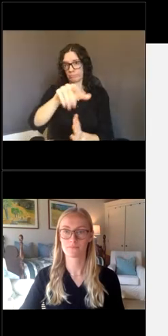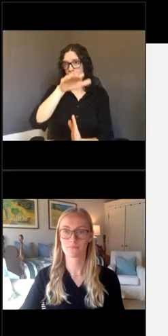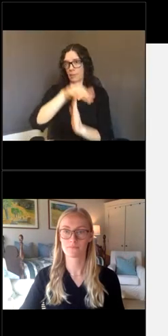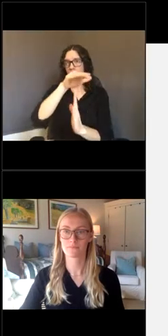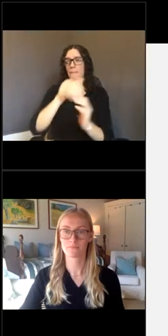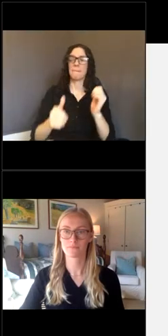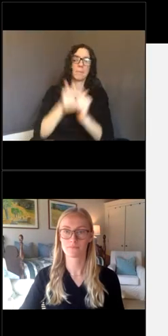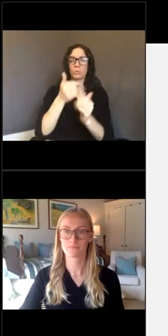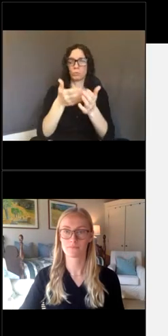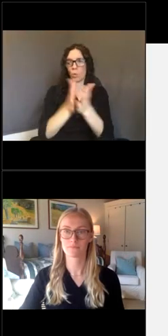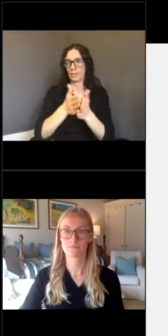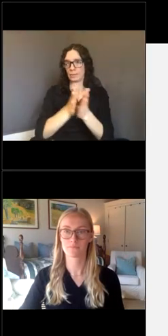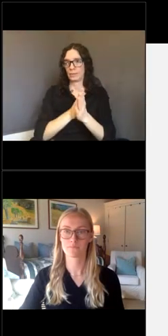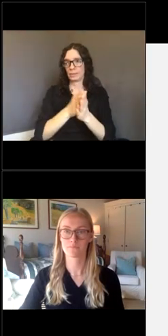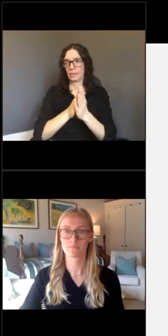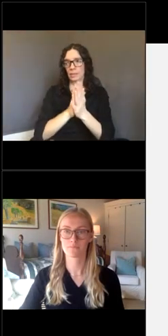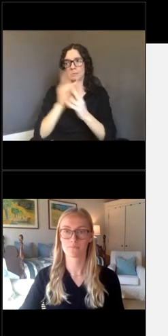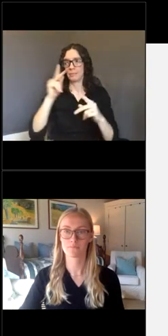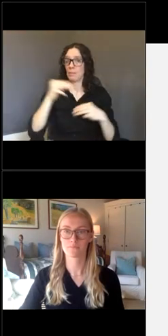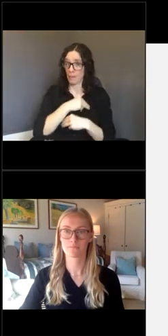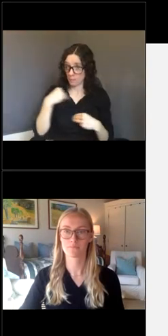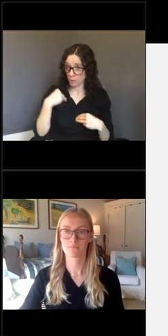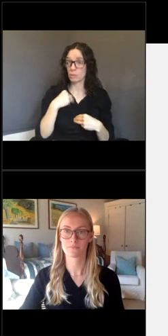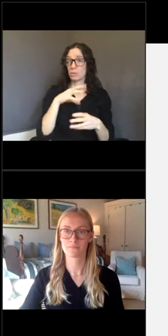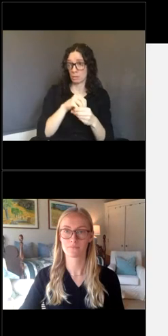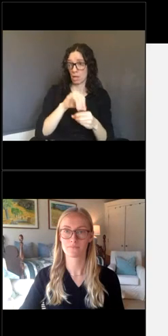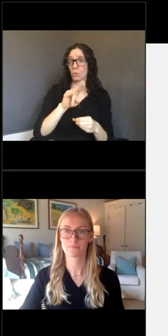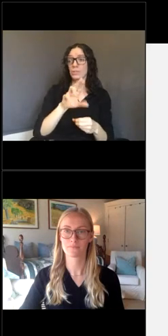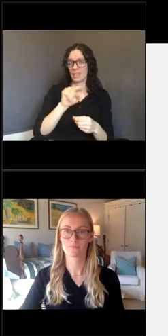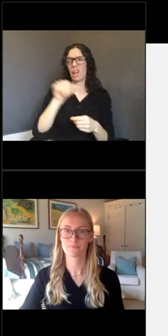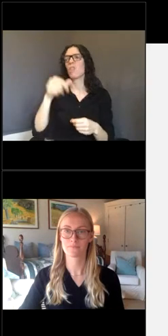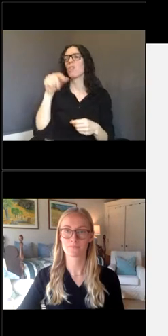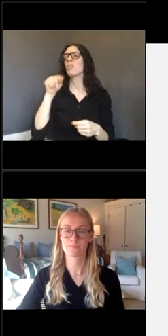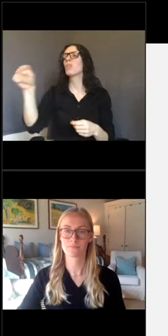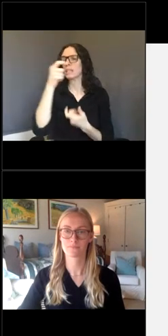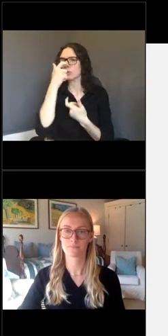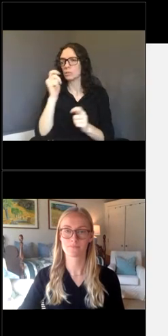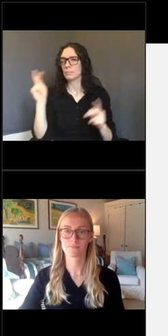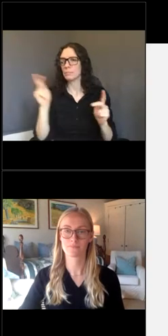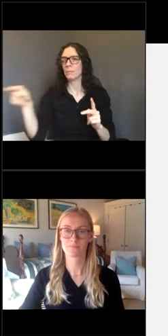by members and and other interested parties.